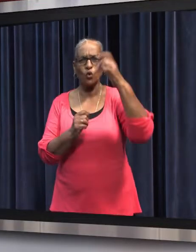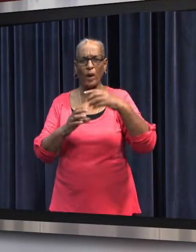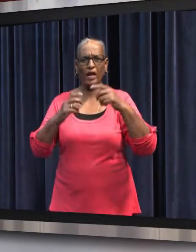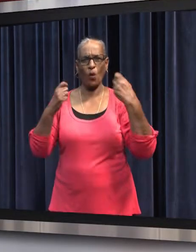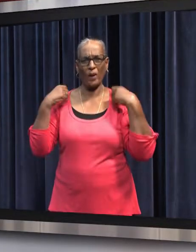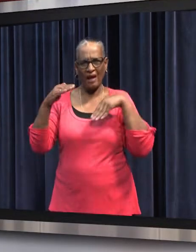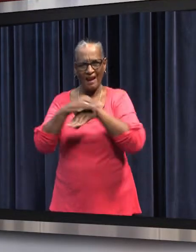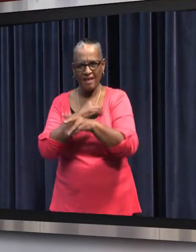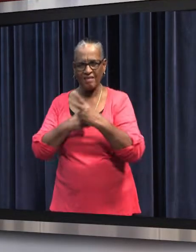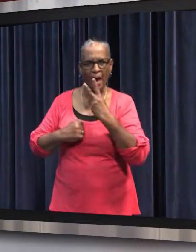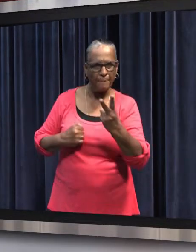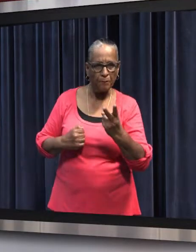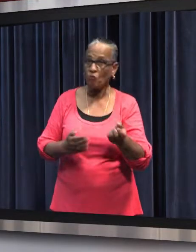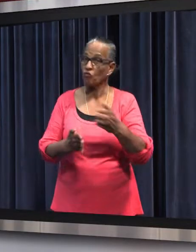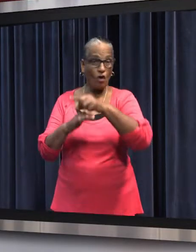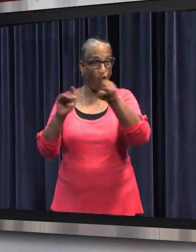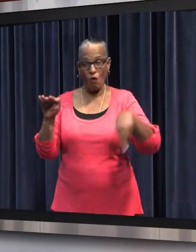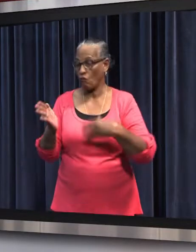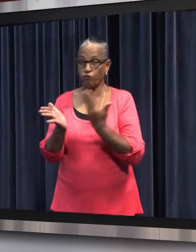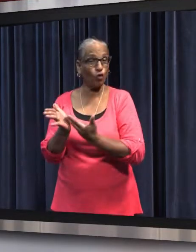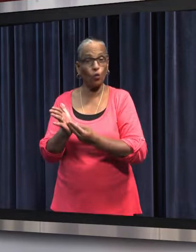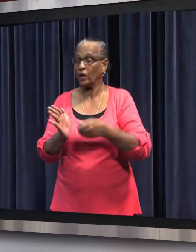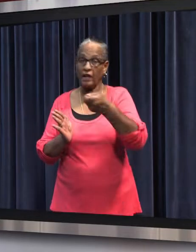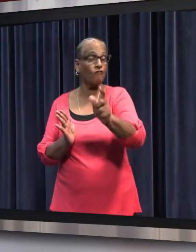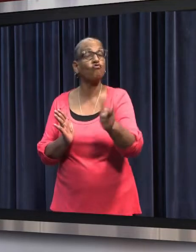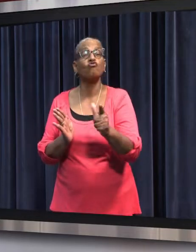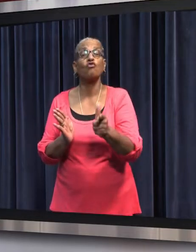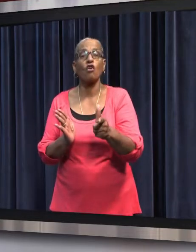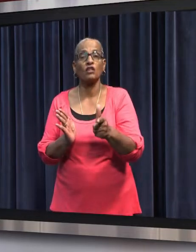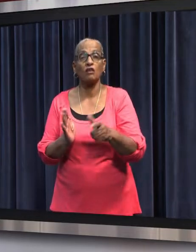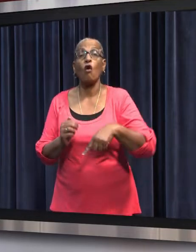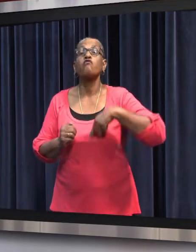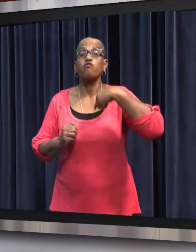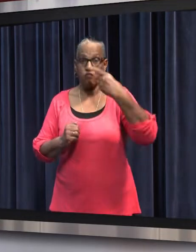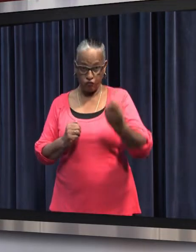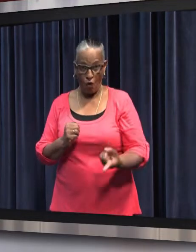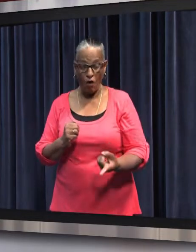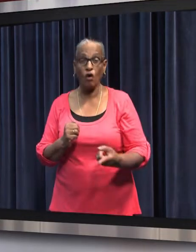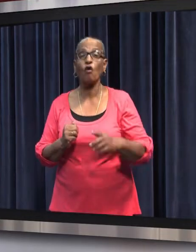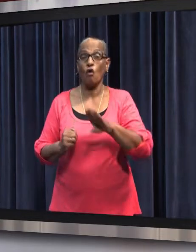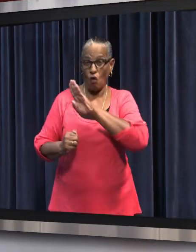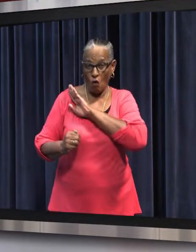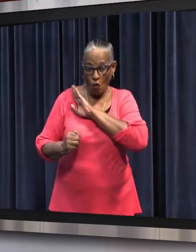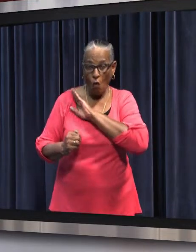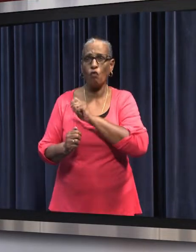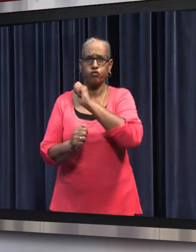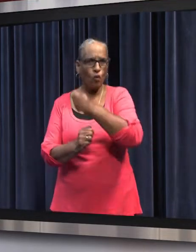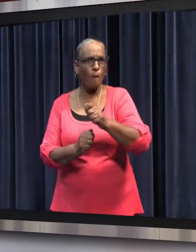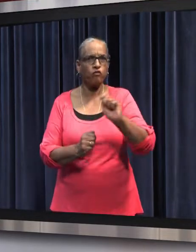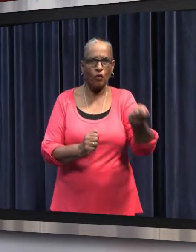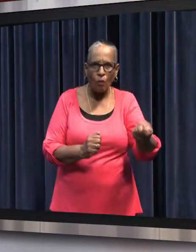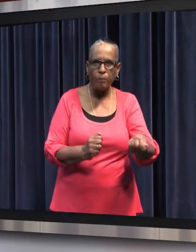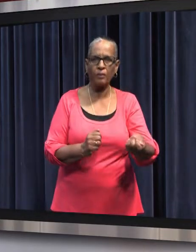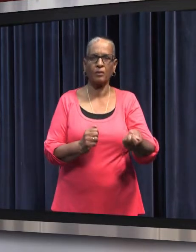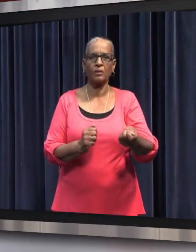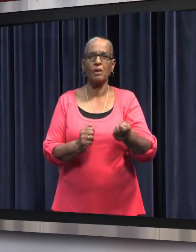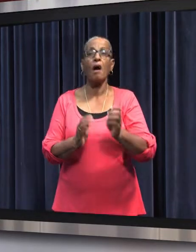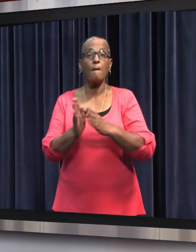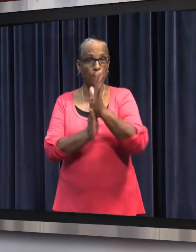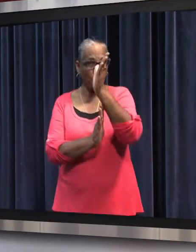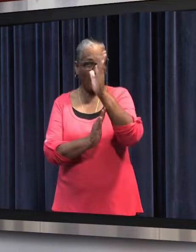weekend, while no permits had yet been issued. It's believed that fireworks have also been